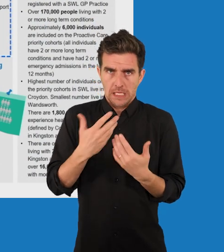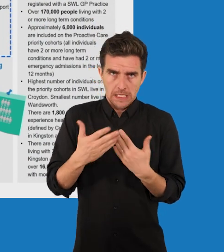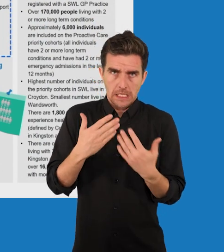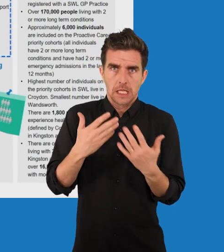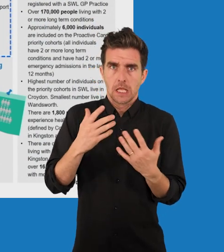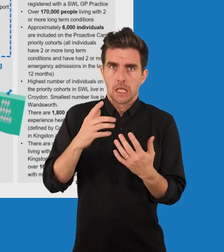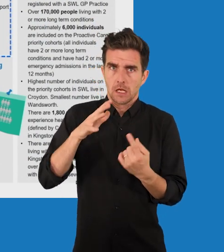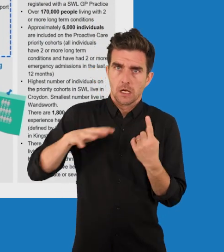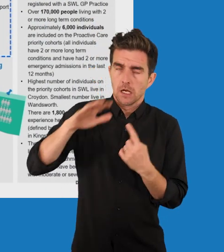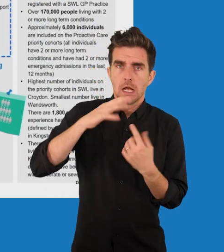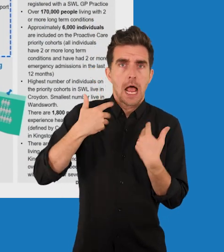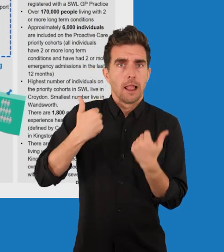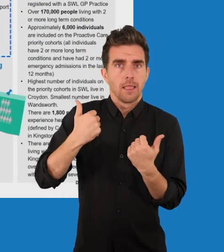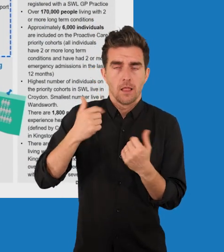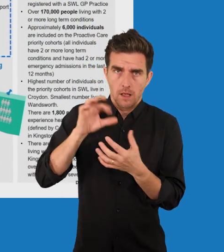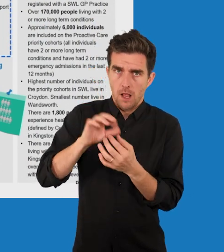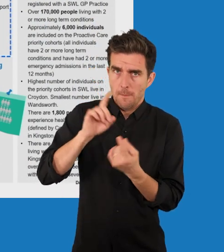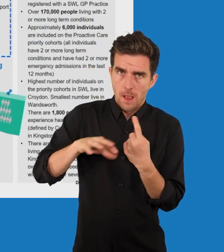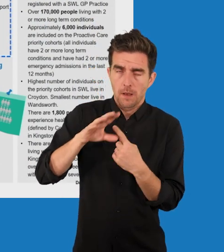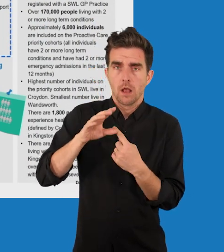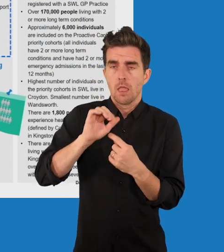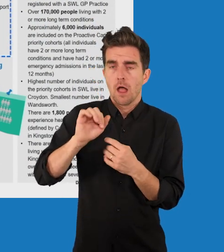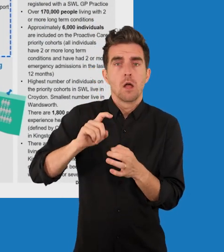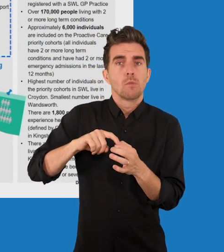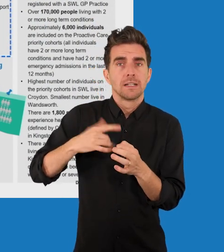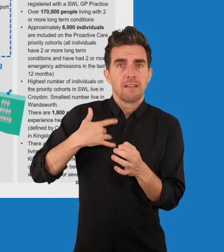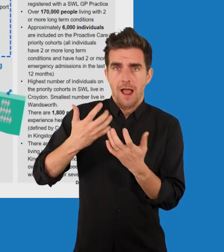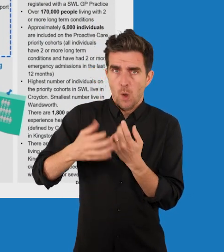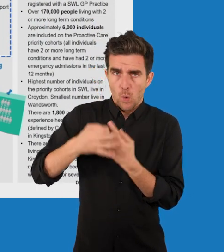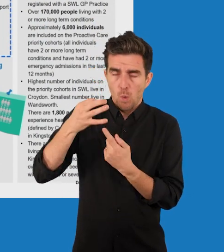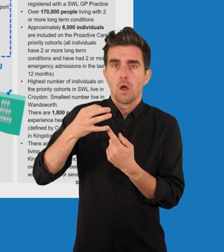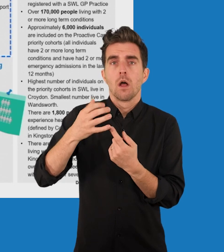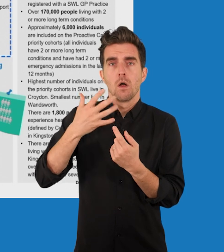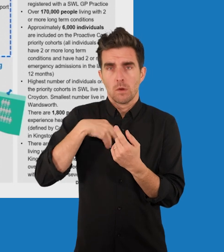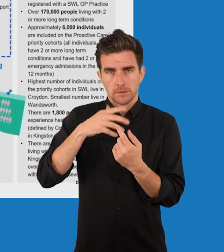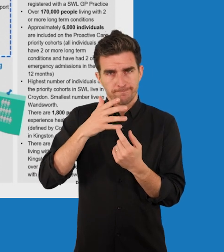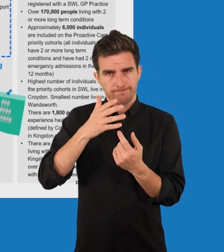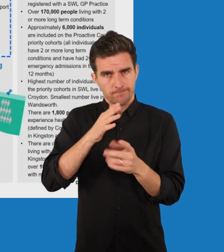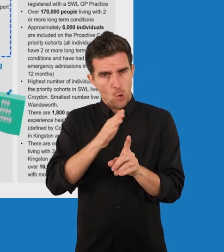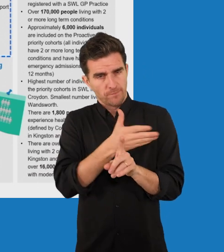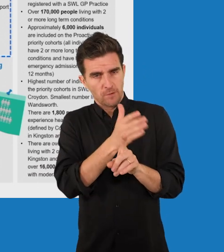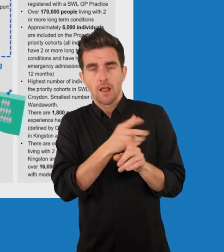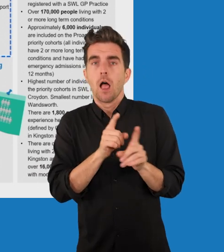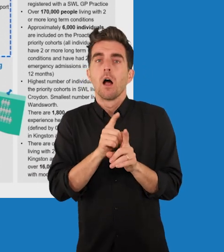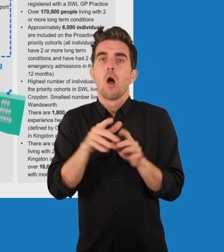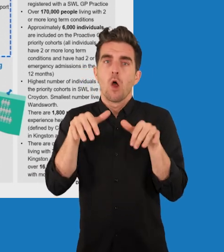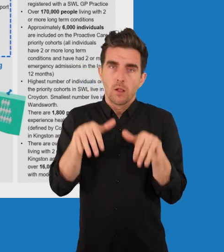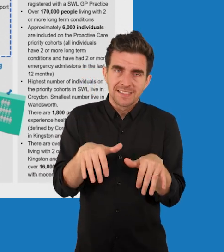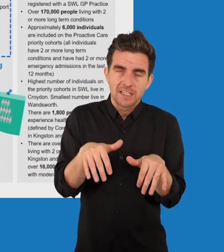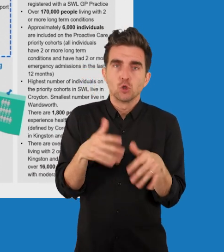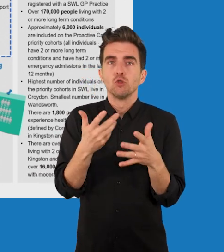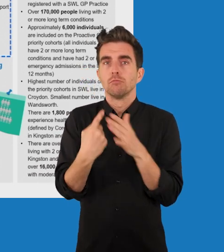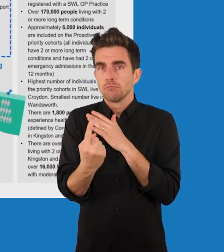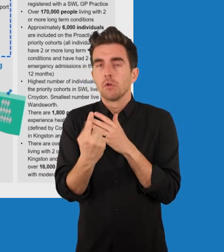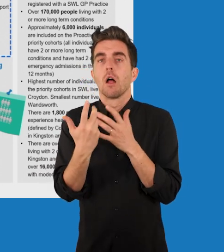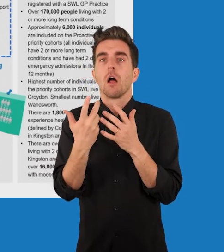at how we could address the wider determinants of health for people, improve their quality of life, reduce things like